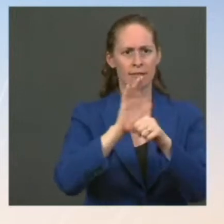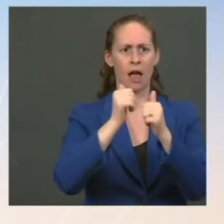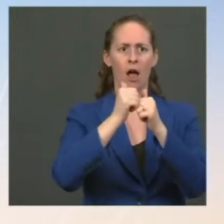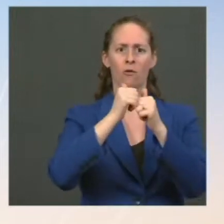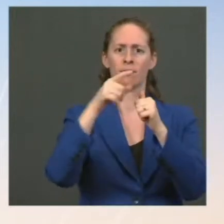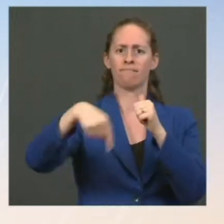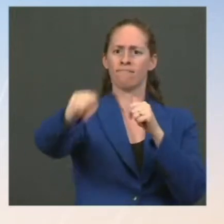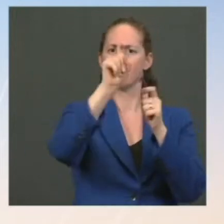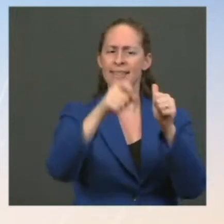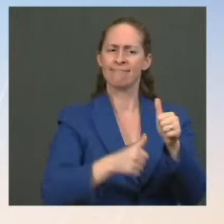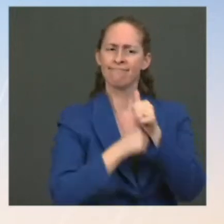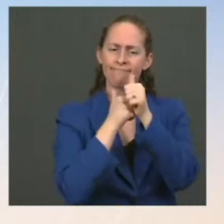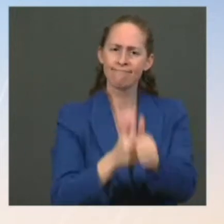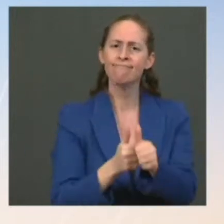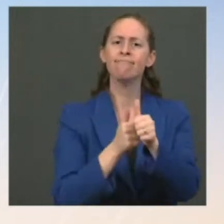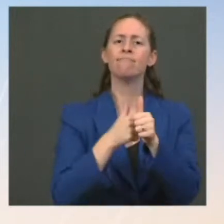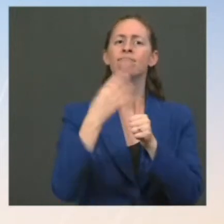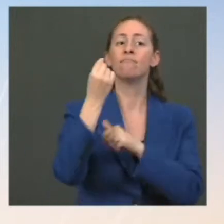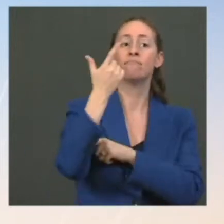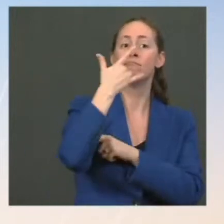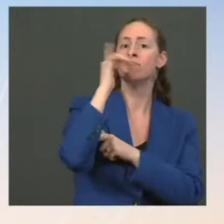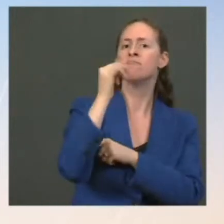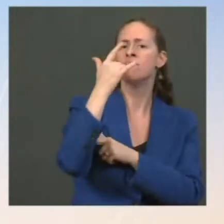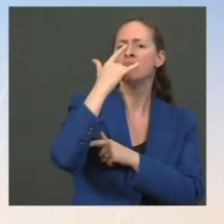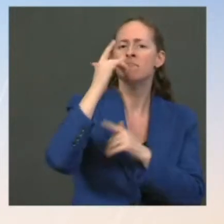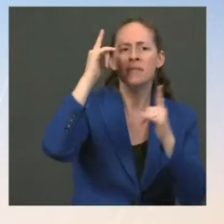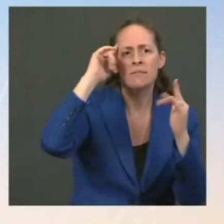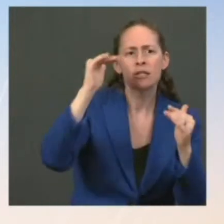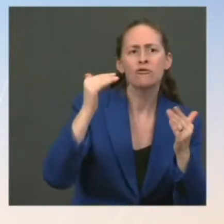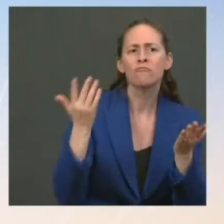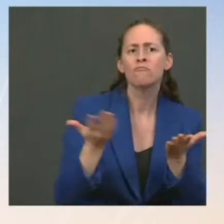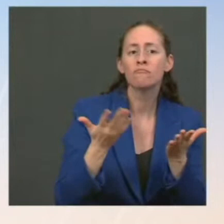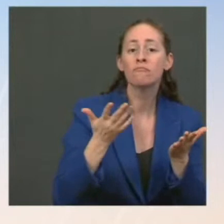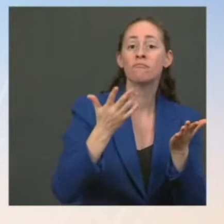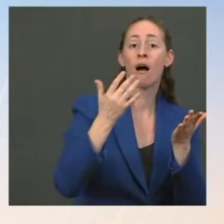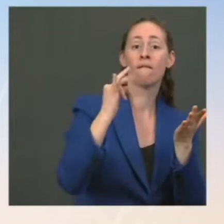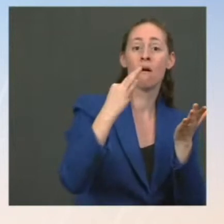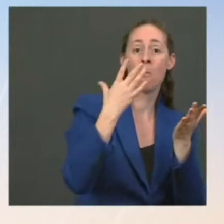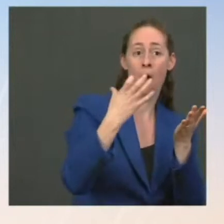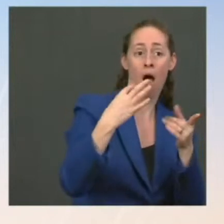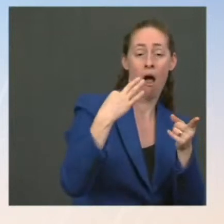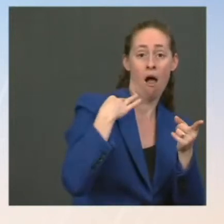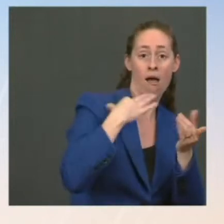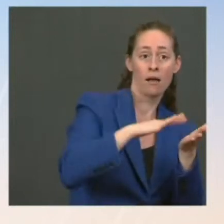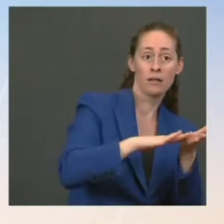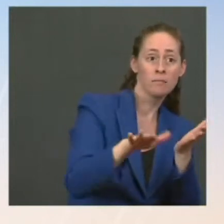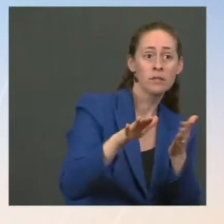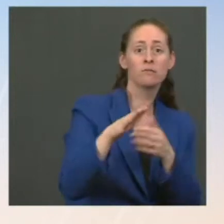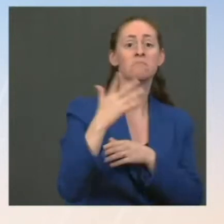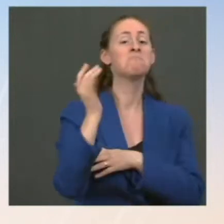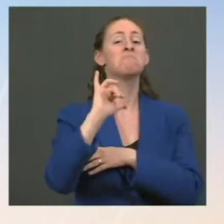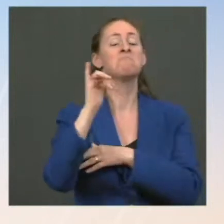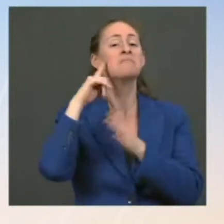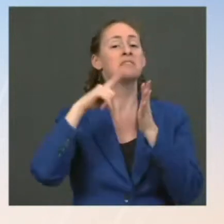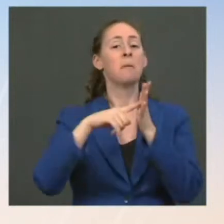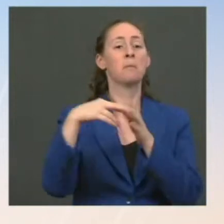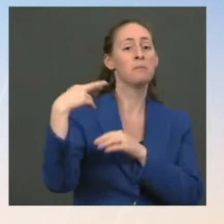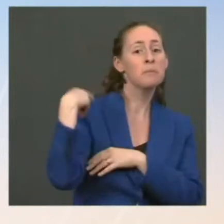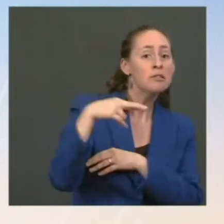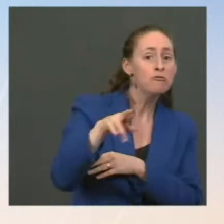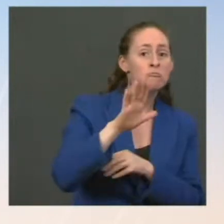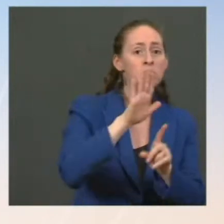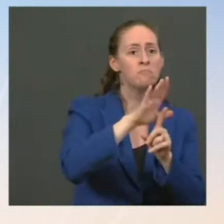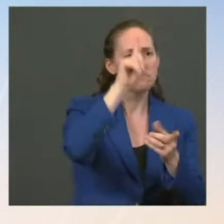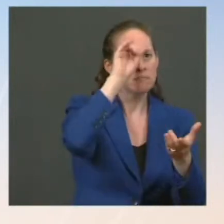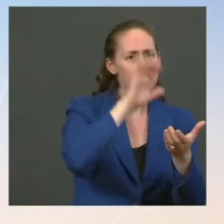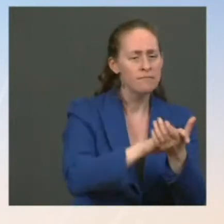the expectation of an exemption for a religious exemption, which is something certainly they'll look at. And